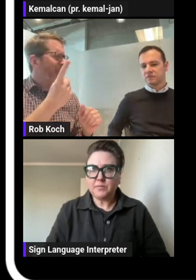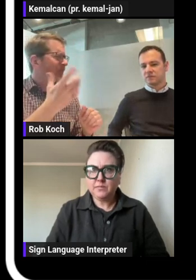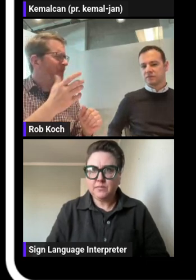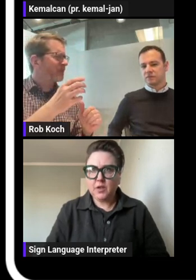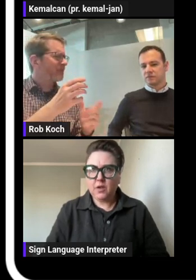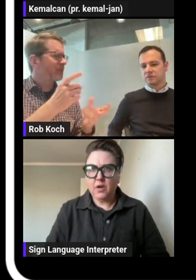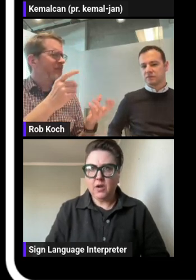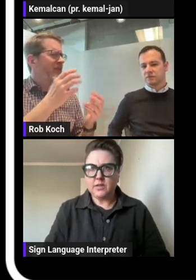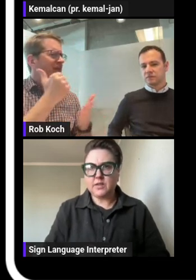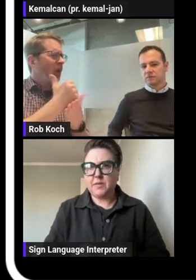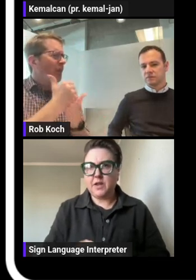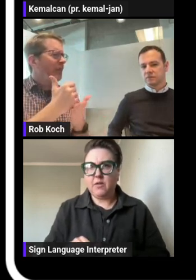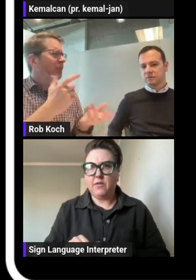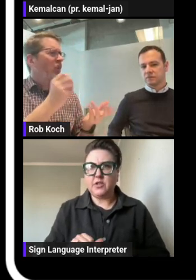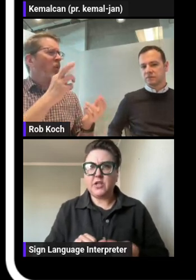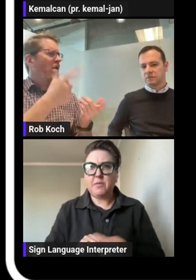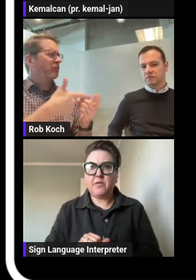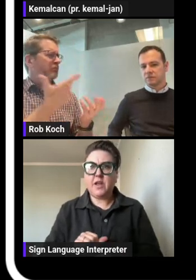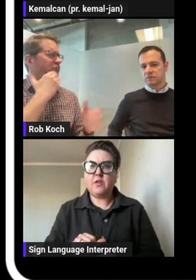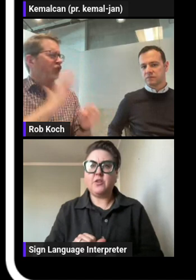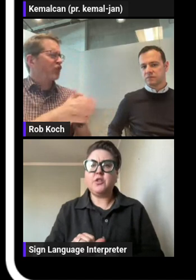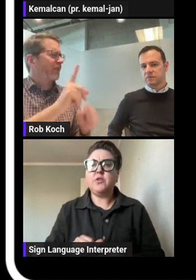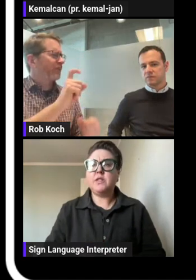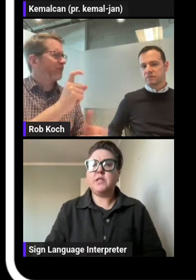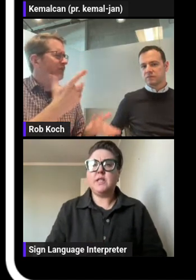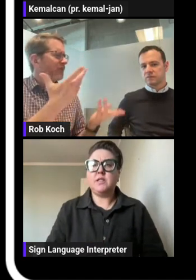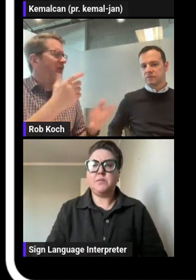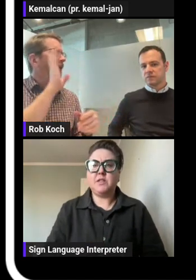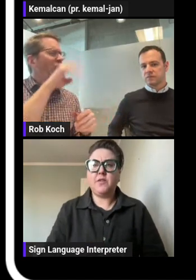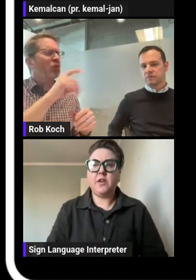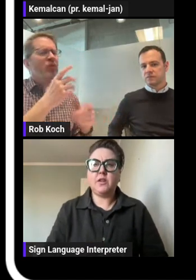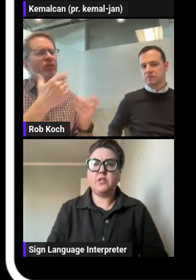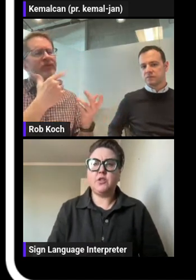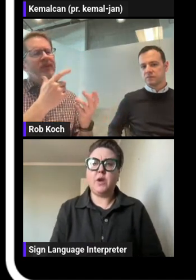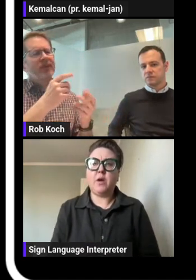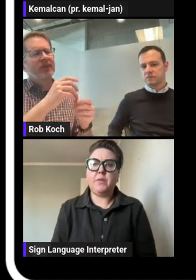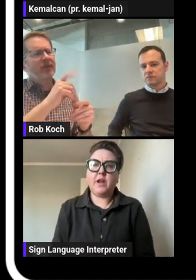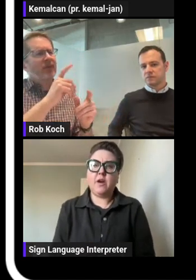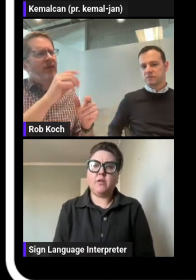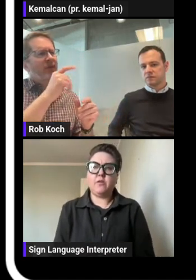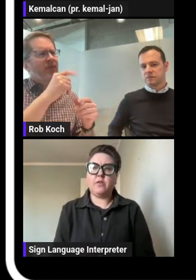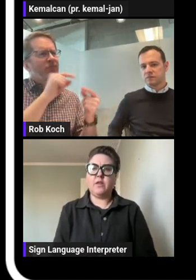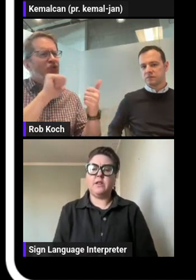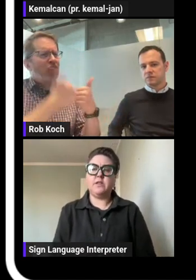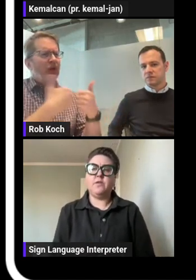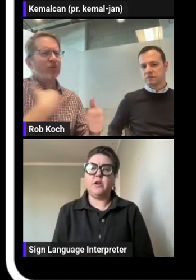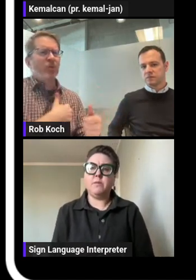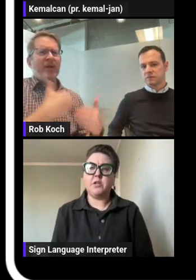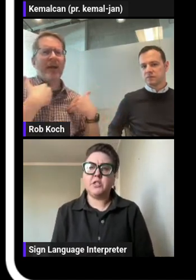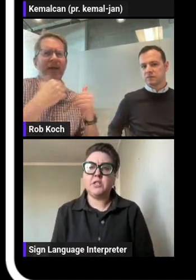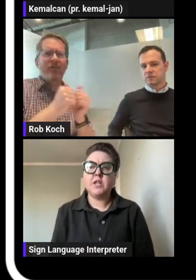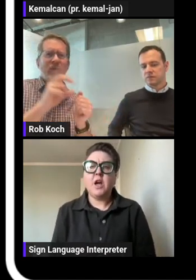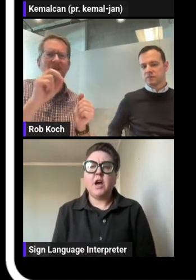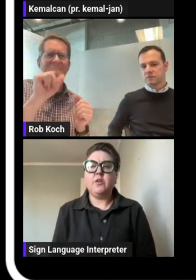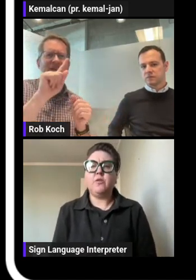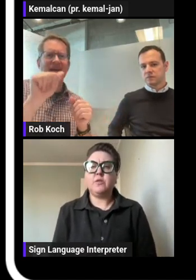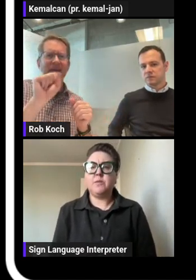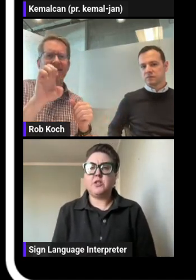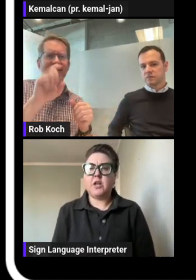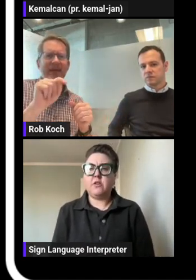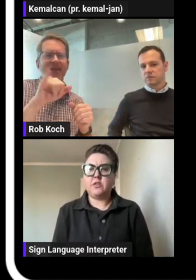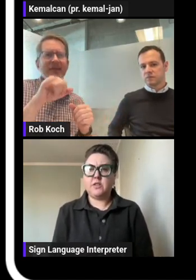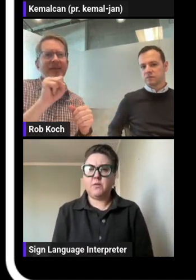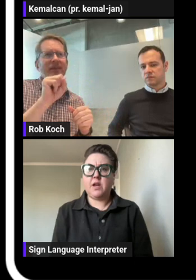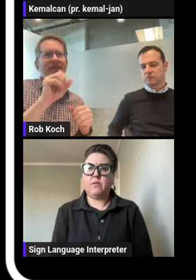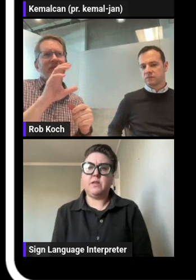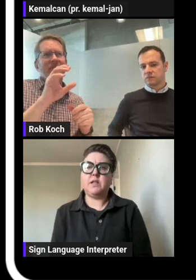like something around the shape of the hand, or did you use anything specific to help that out other than the things you've already mentioned? I know some